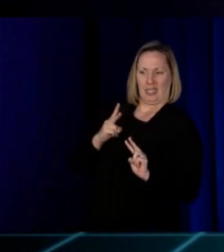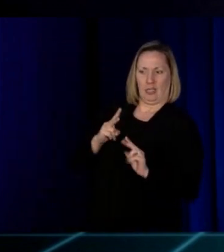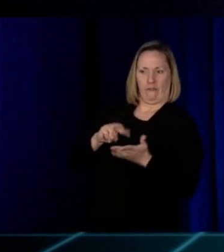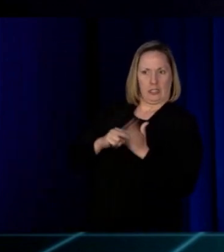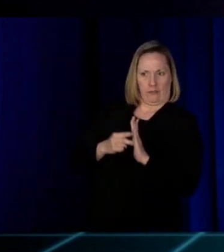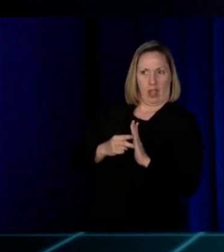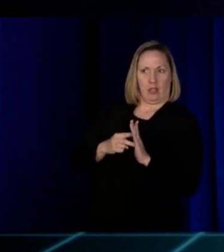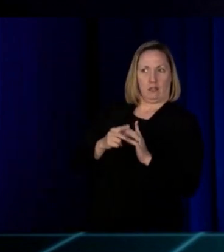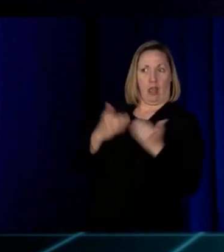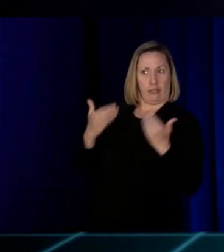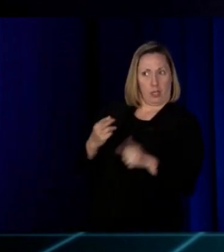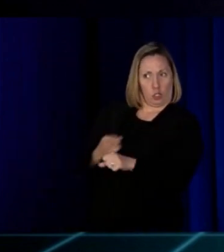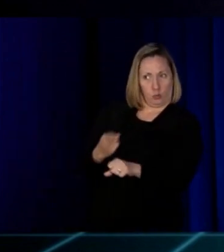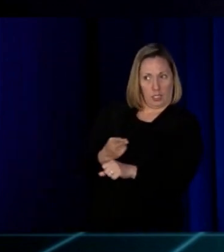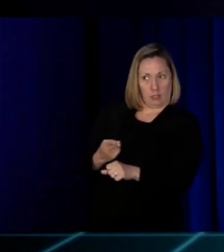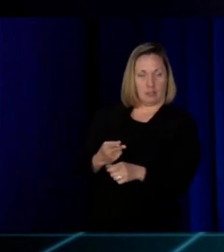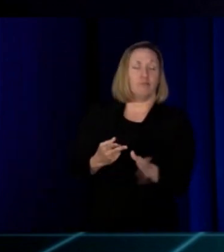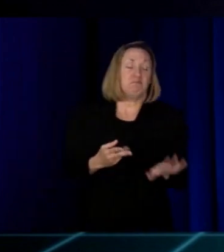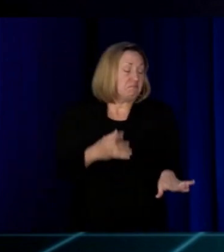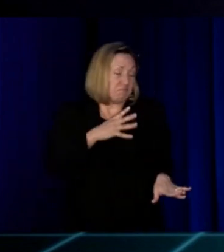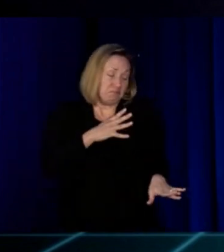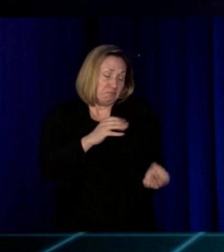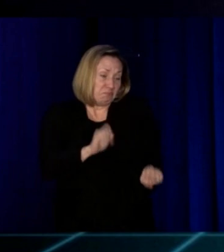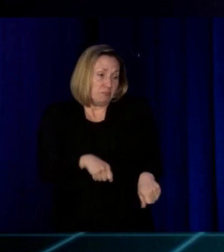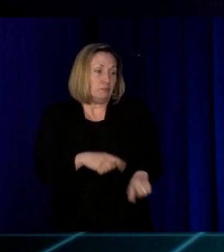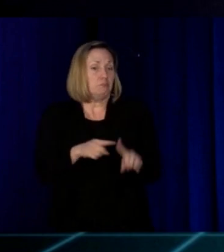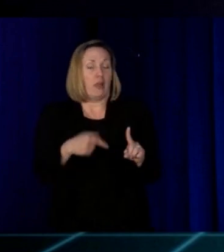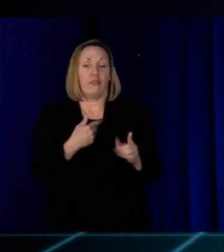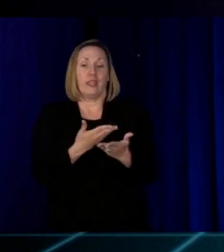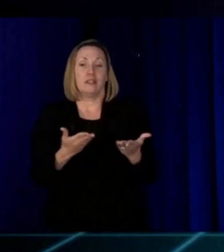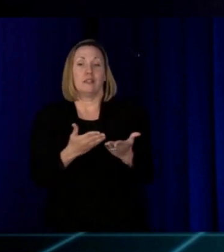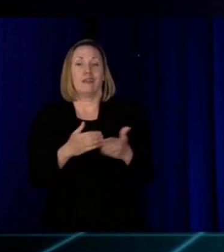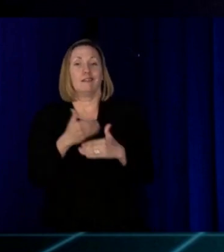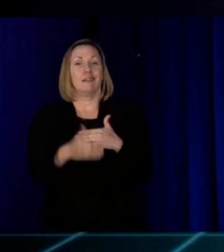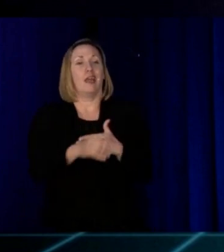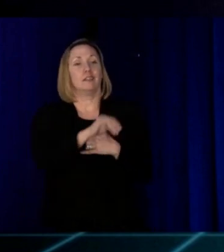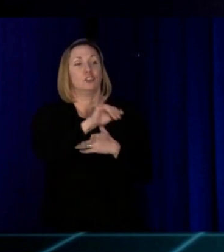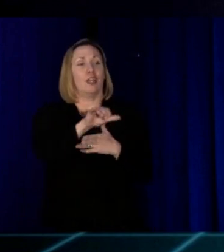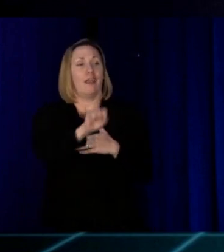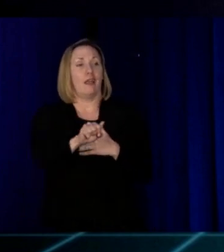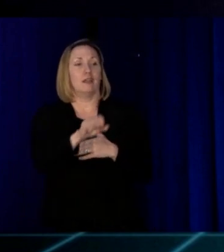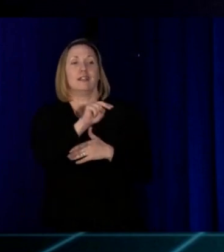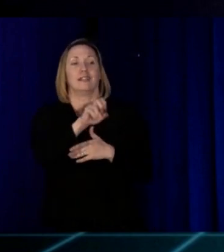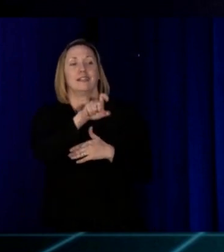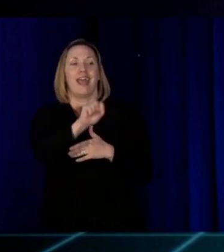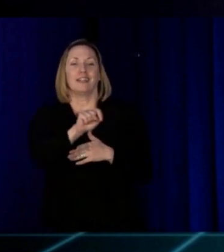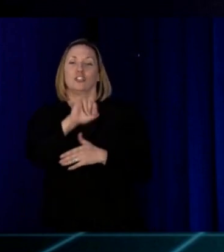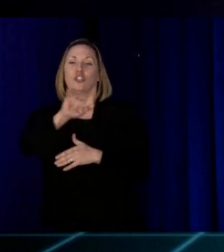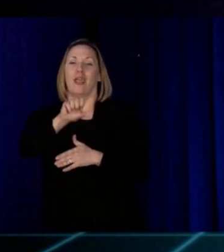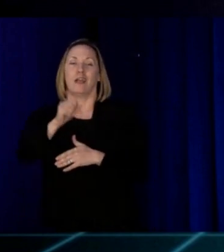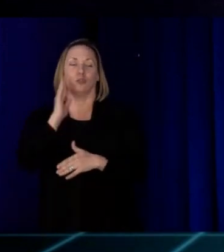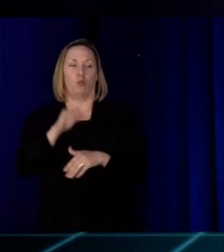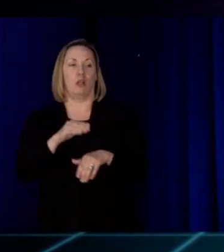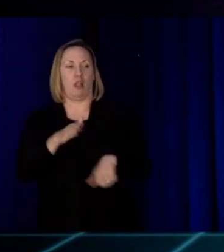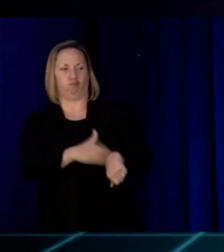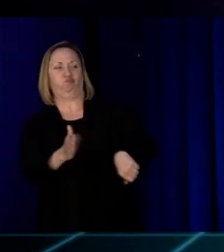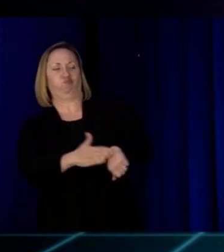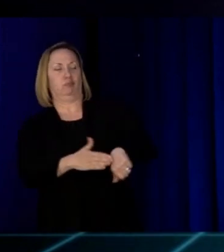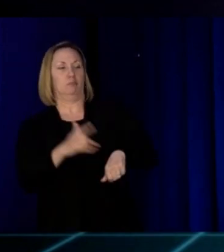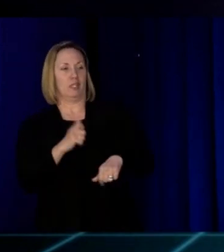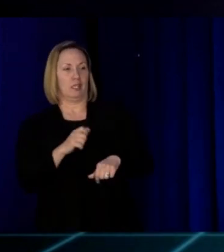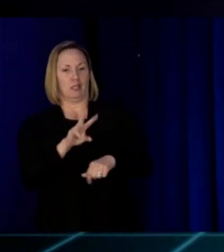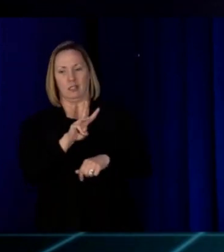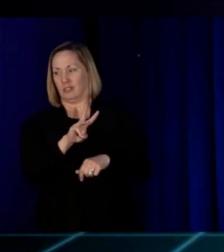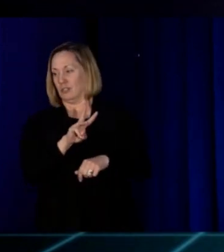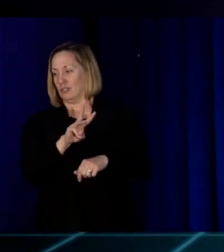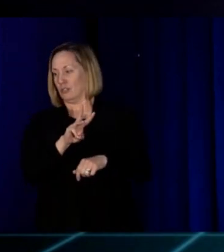use it? So, I mean, this is fine, but you know, things like Next.js will actually yell at you because the width does